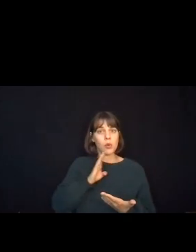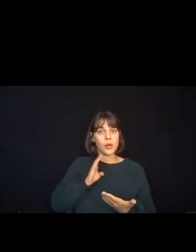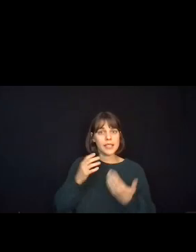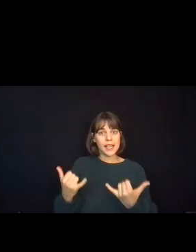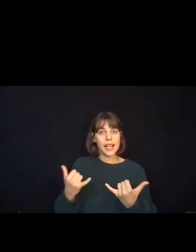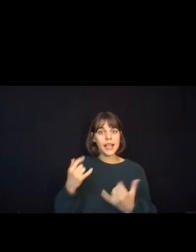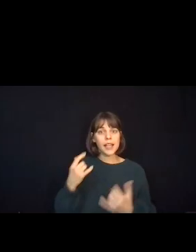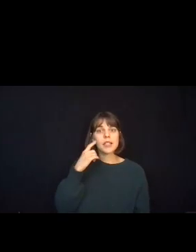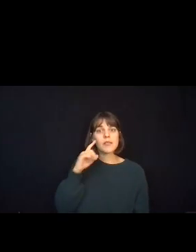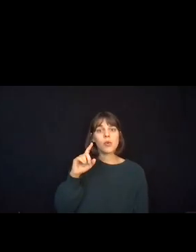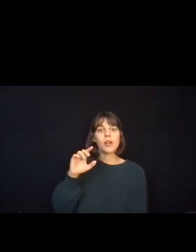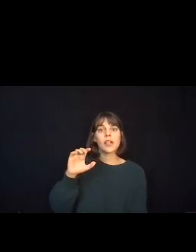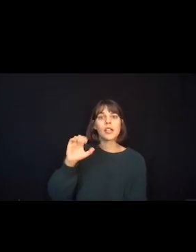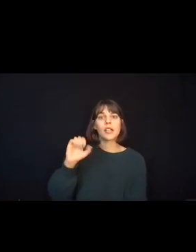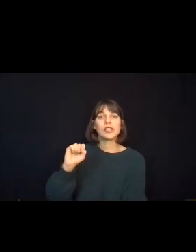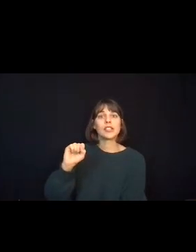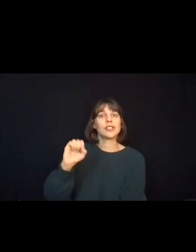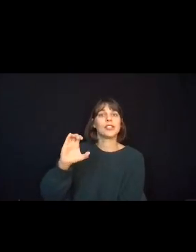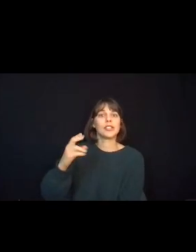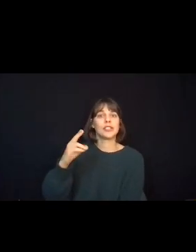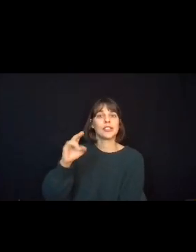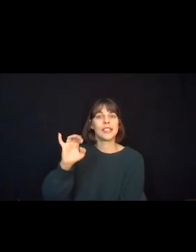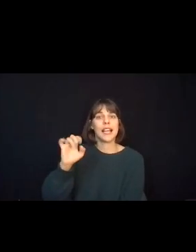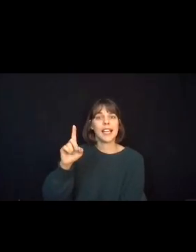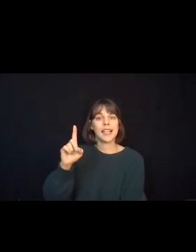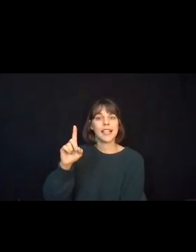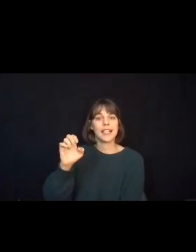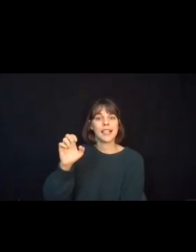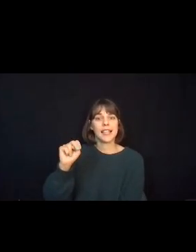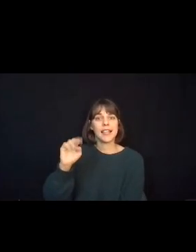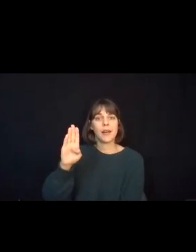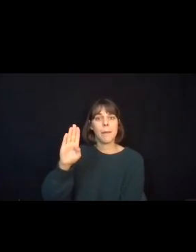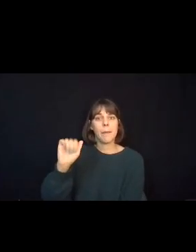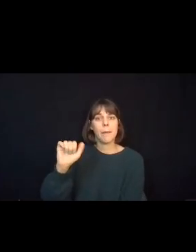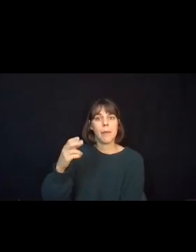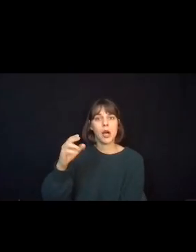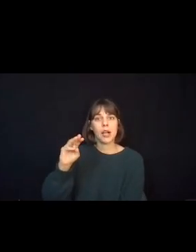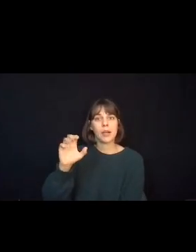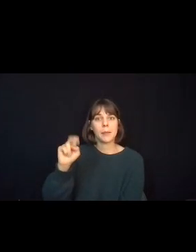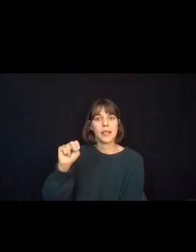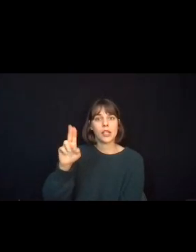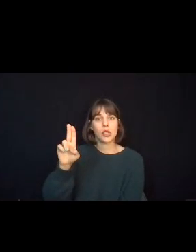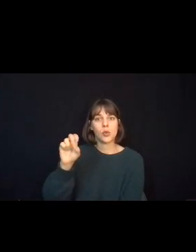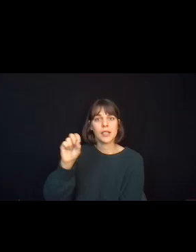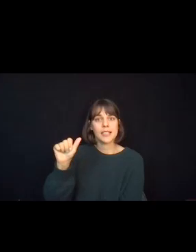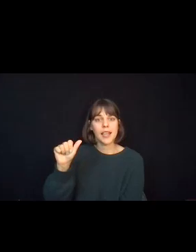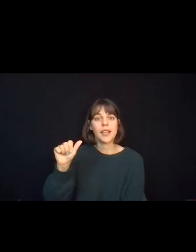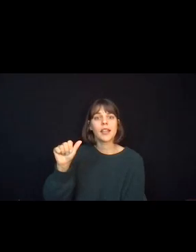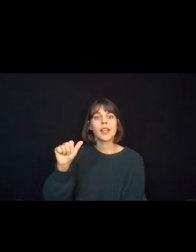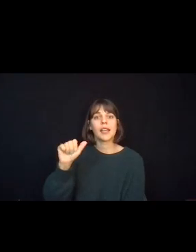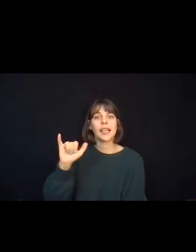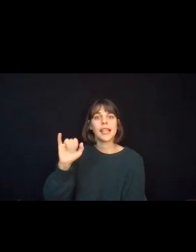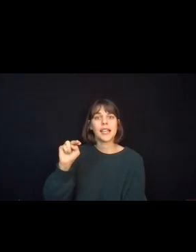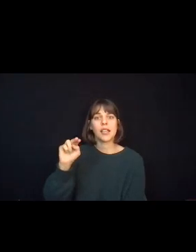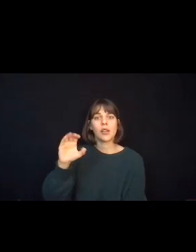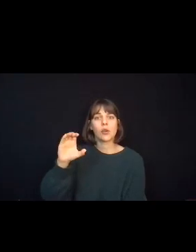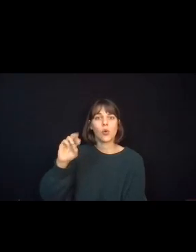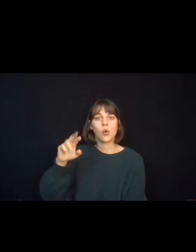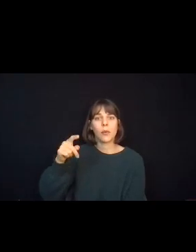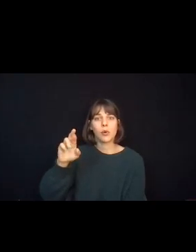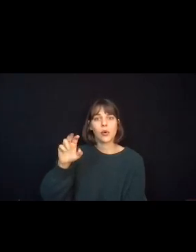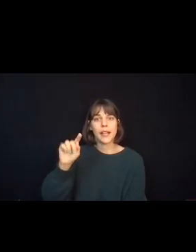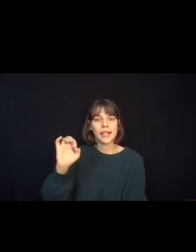for Scheidenbachmann USA Incorporated. And this is for the purchase, installation, and maintenance of the cash fare box system. And I will